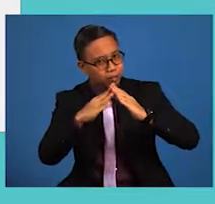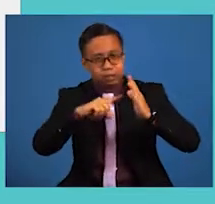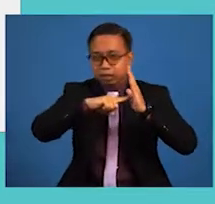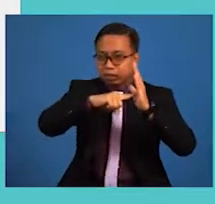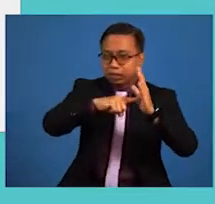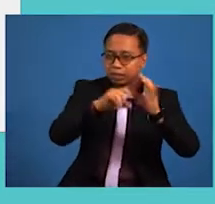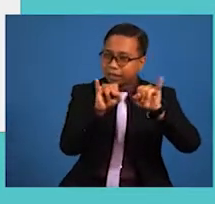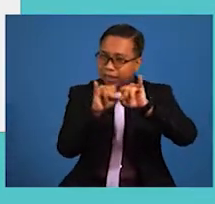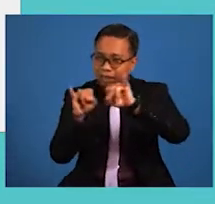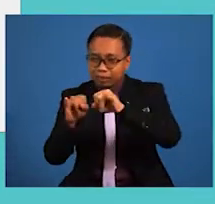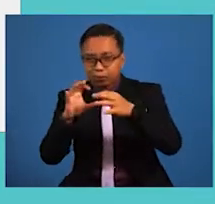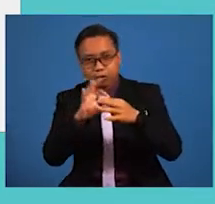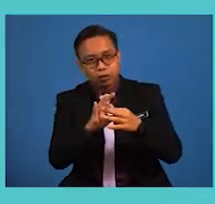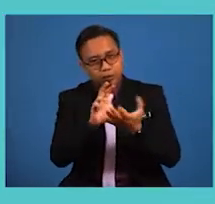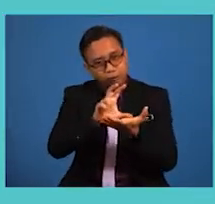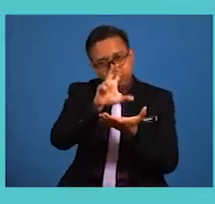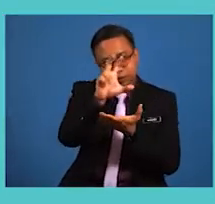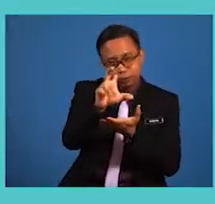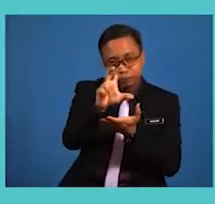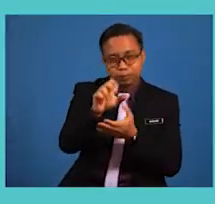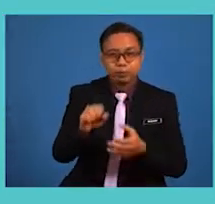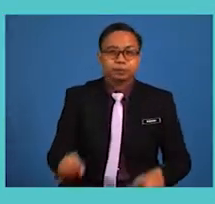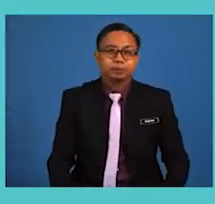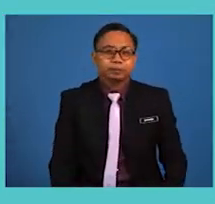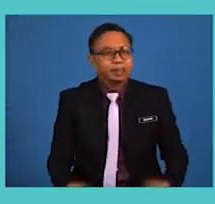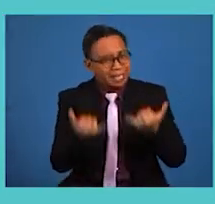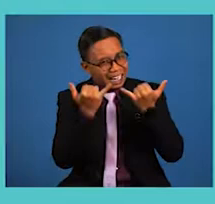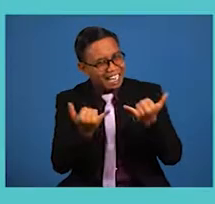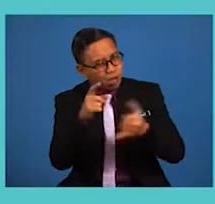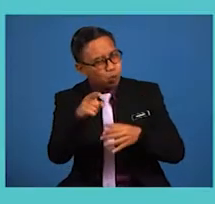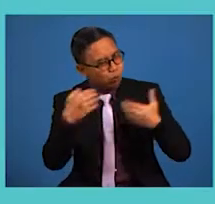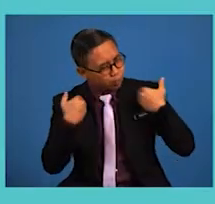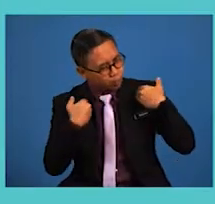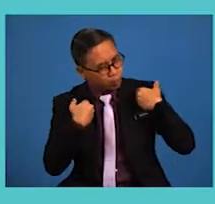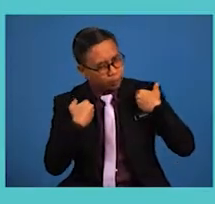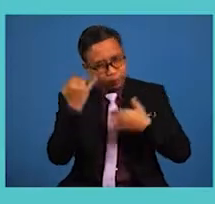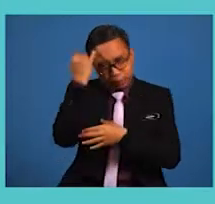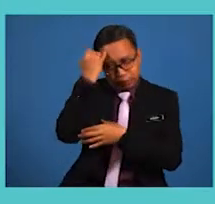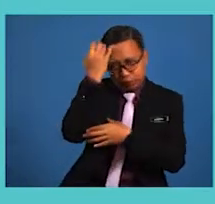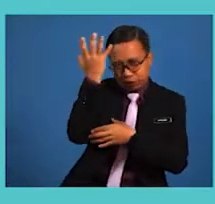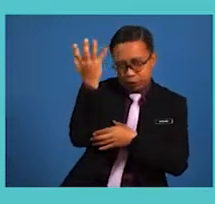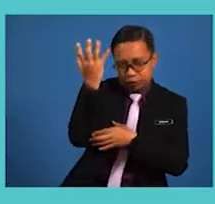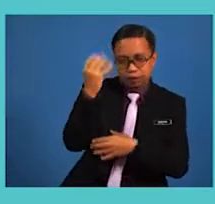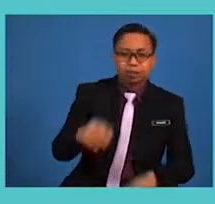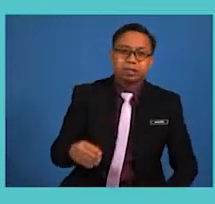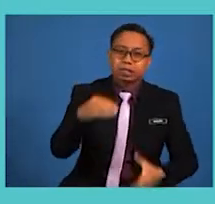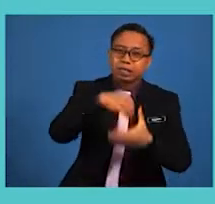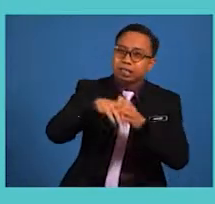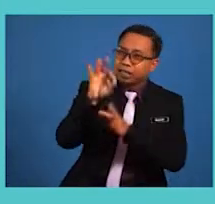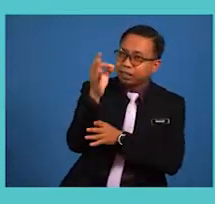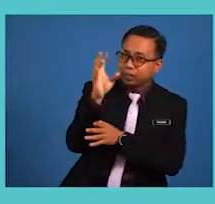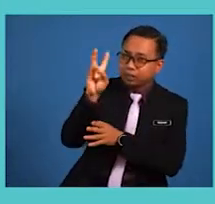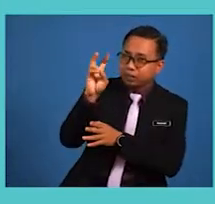the type of investment. Now, you have this information. In 1970, there